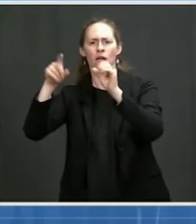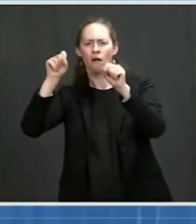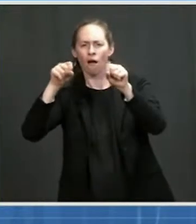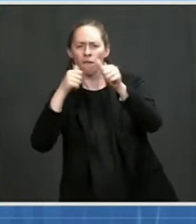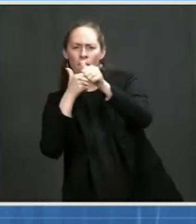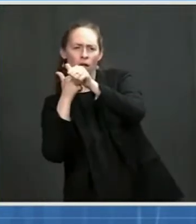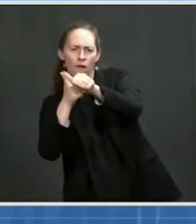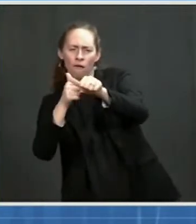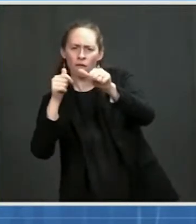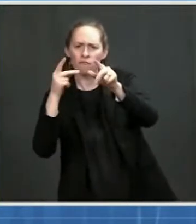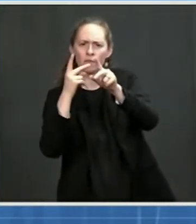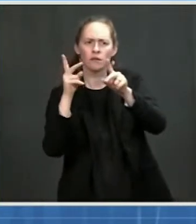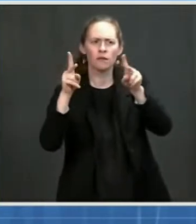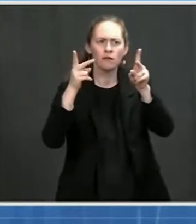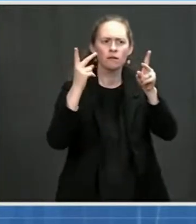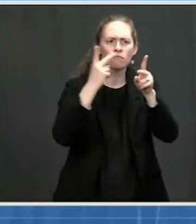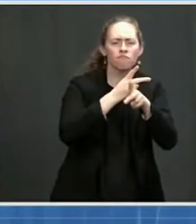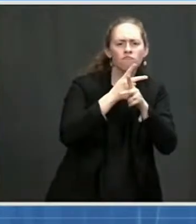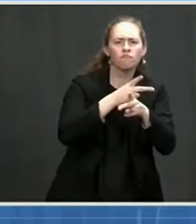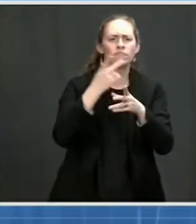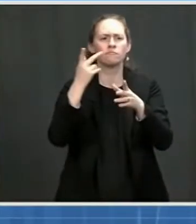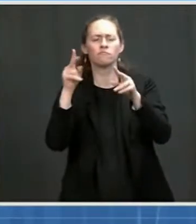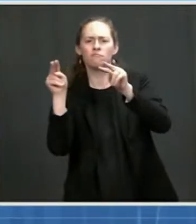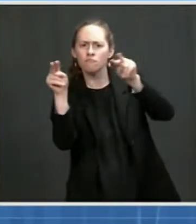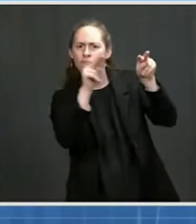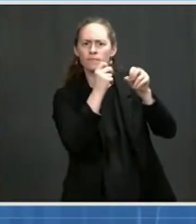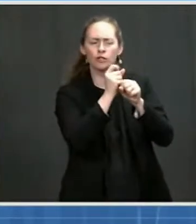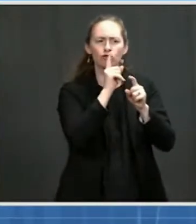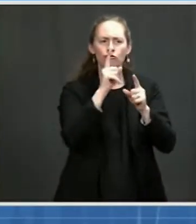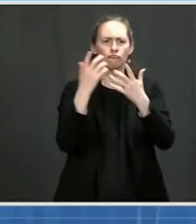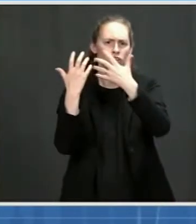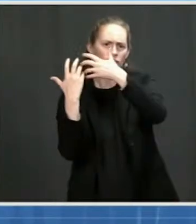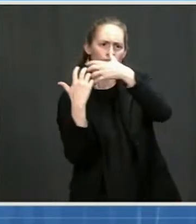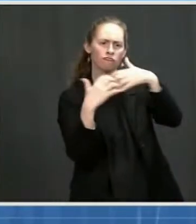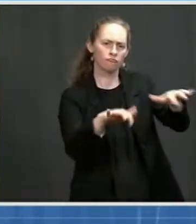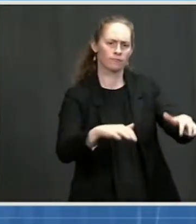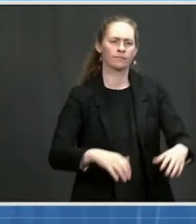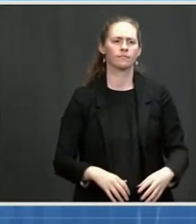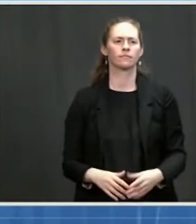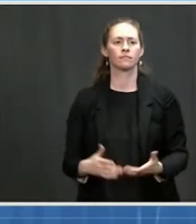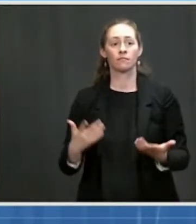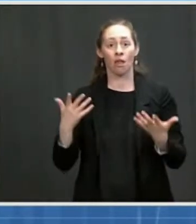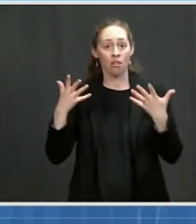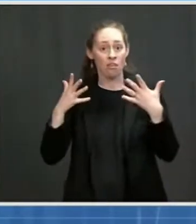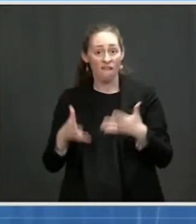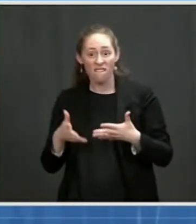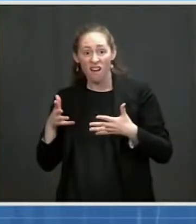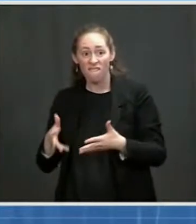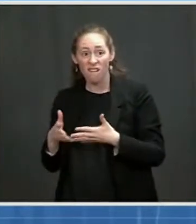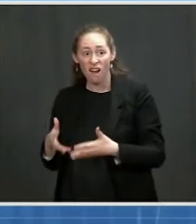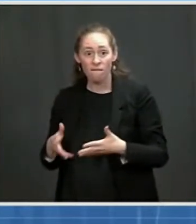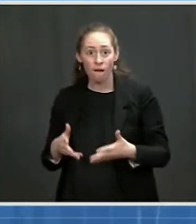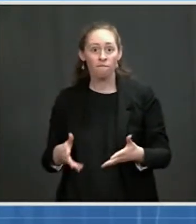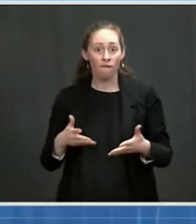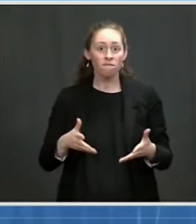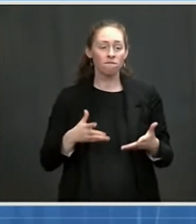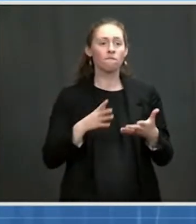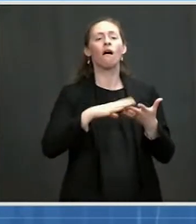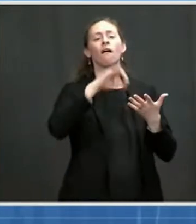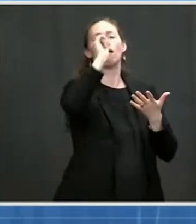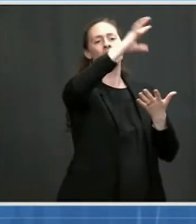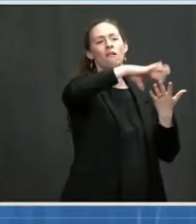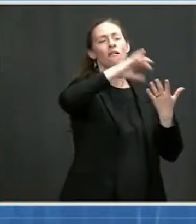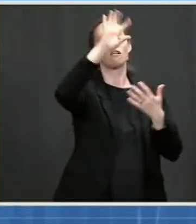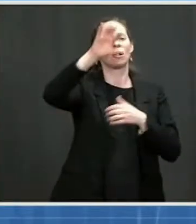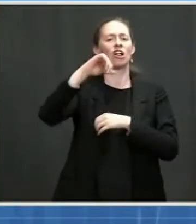So we will be able to keep track of and be able to export additional vaccines to the extent that we